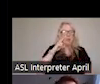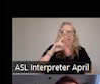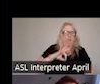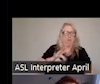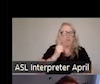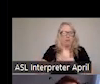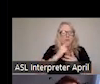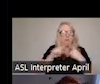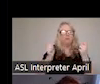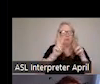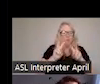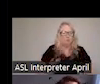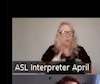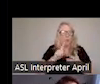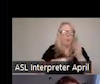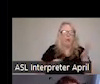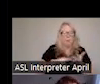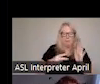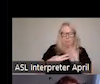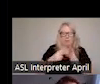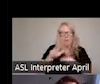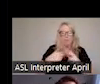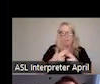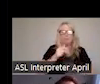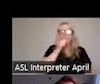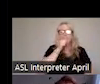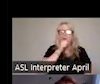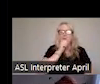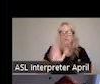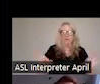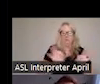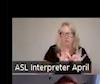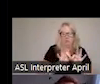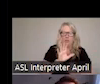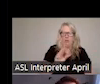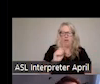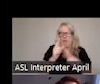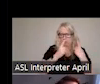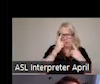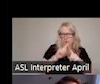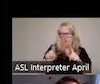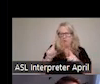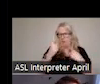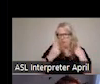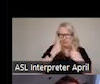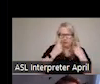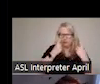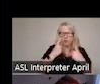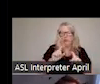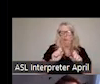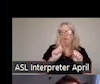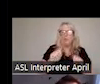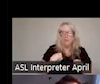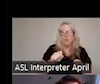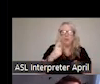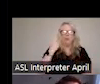teasing apart what we mean when we say privacy matters and think through the different considerations and be able to